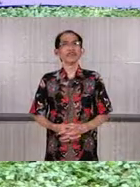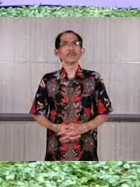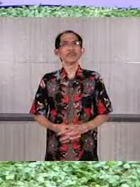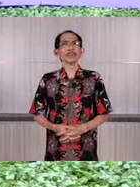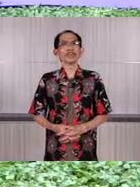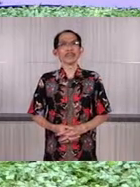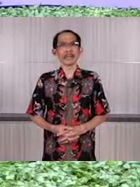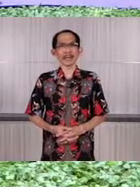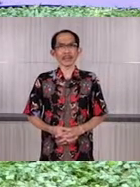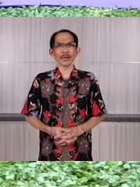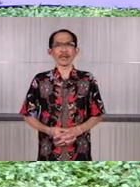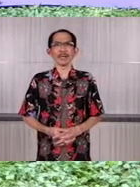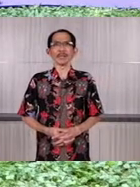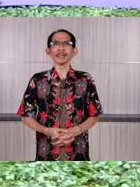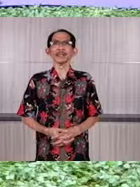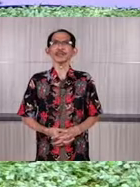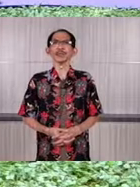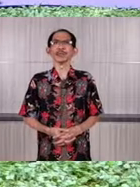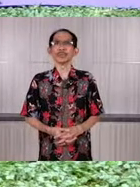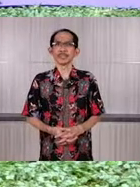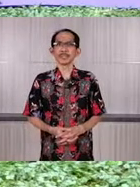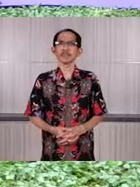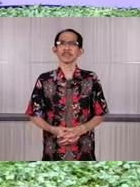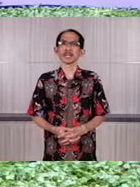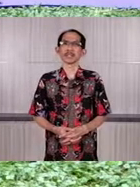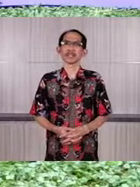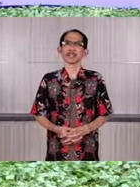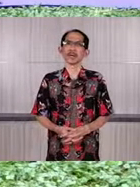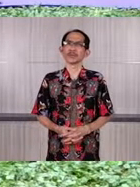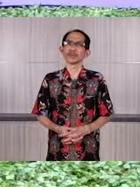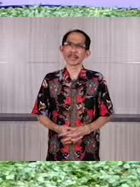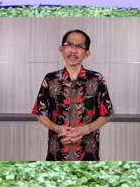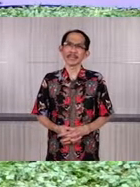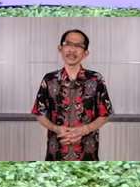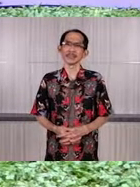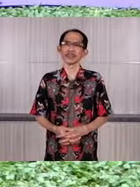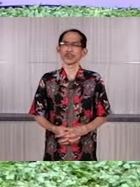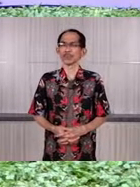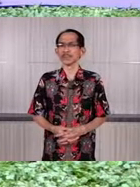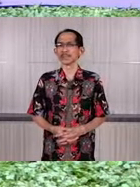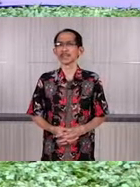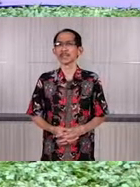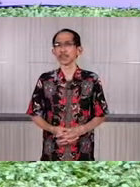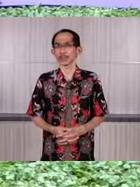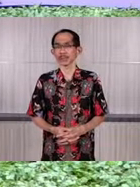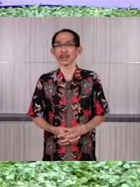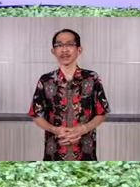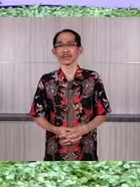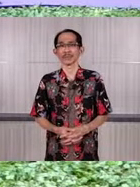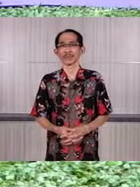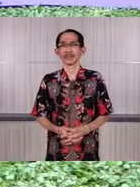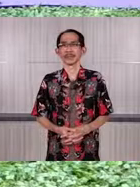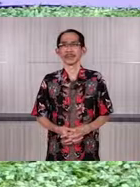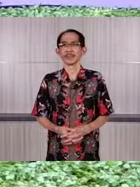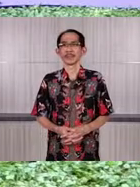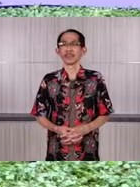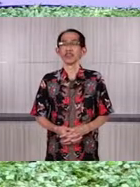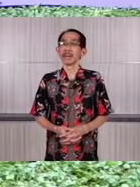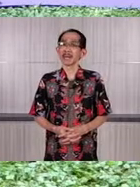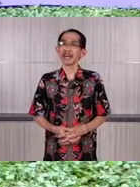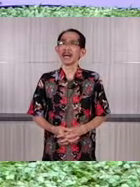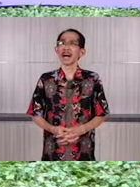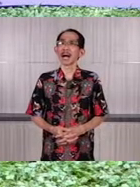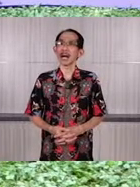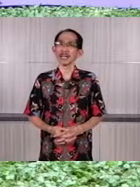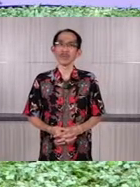Come to gateway into deep sense of friendliness toward yourself.